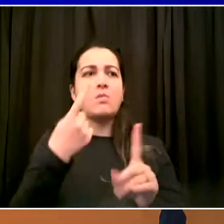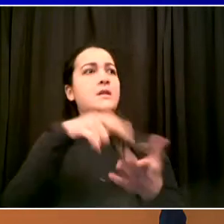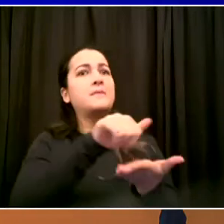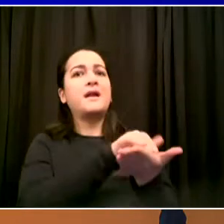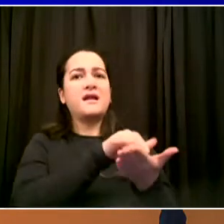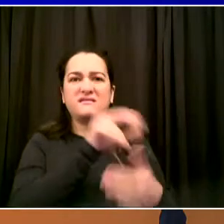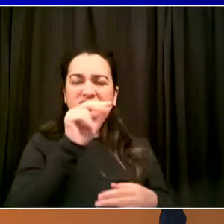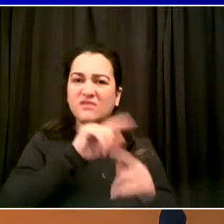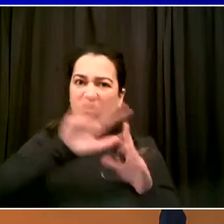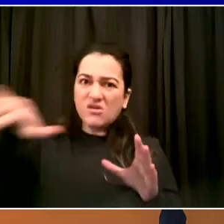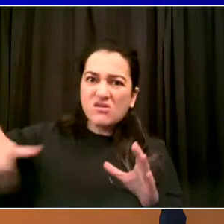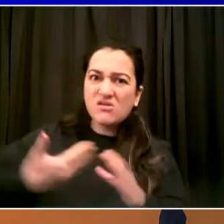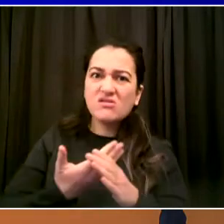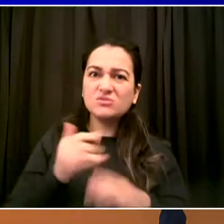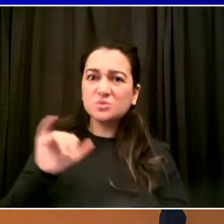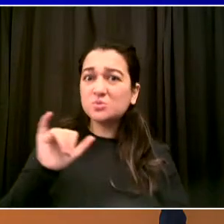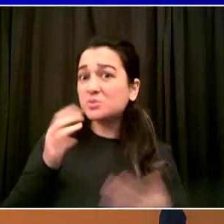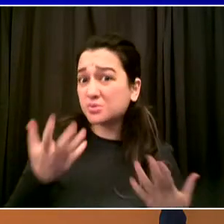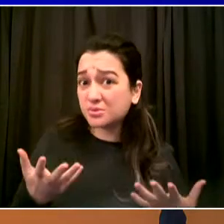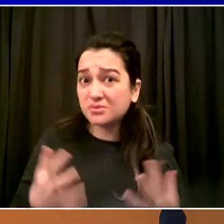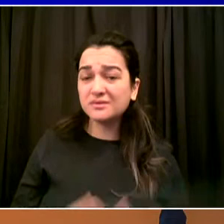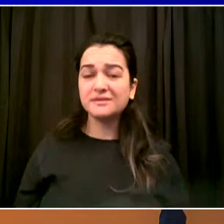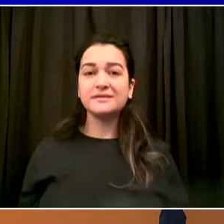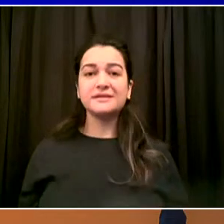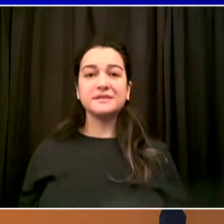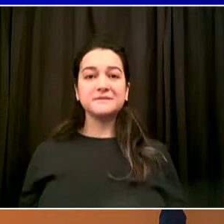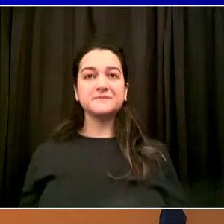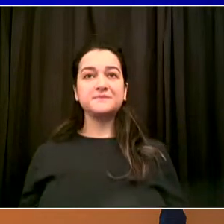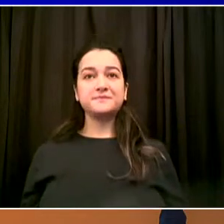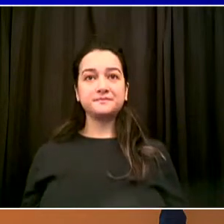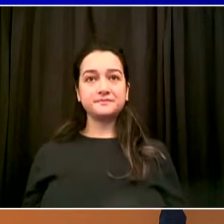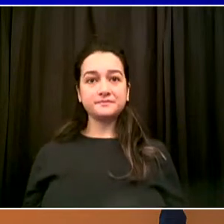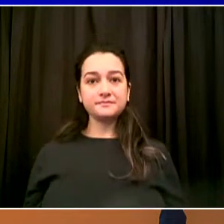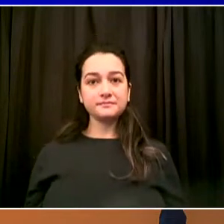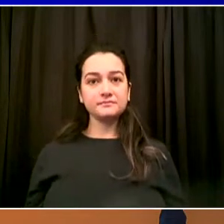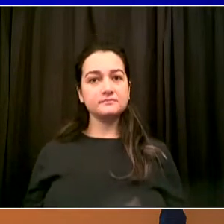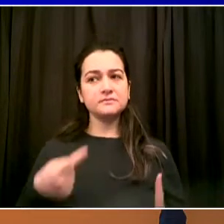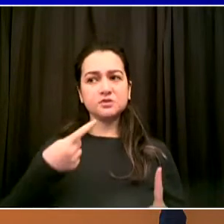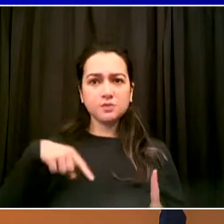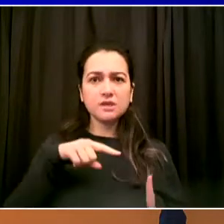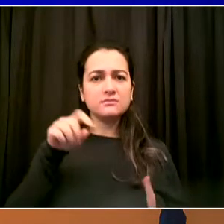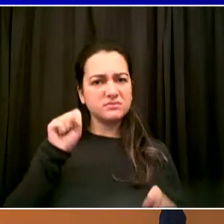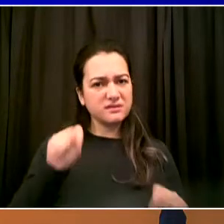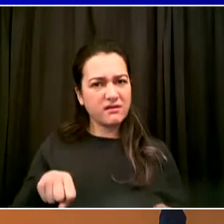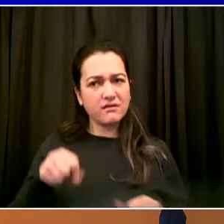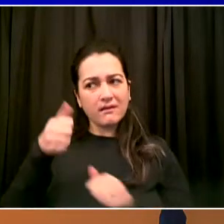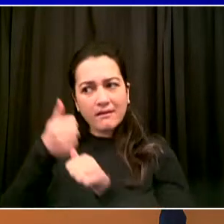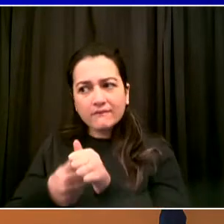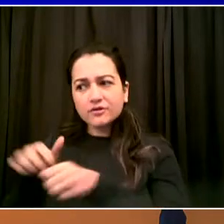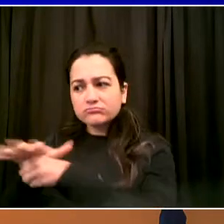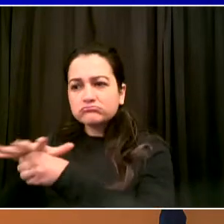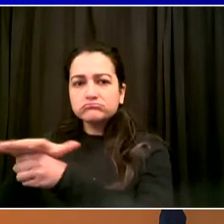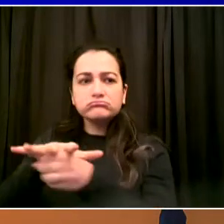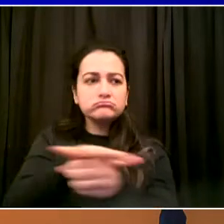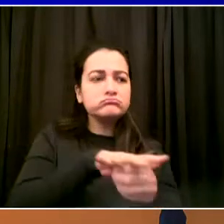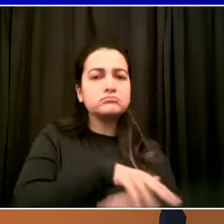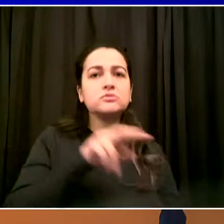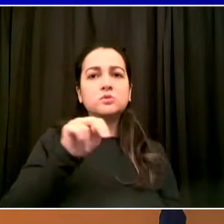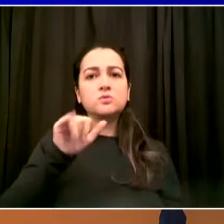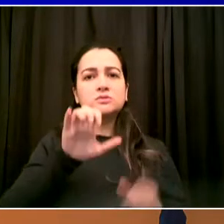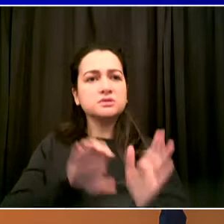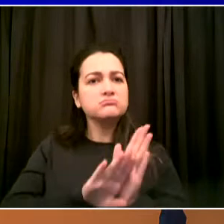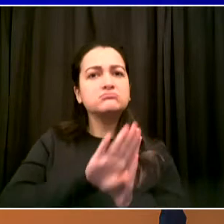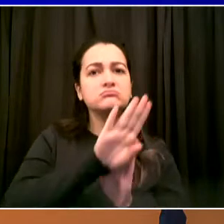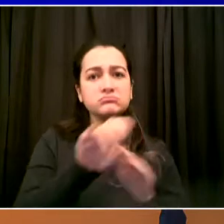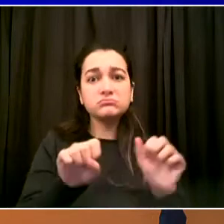in neighborhoods, and we can. And we talked yesterday about such important developments, our new recovery czar, Lorraine Grillo,